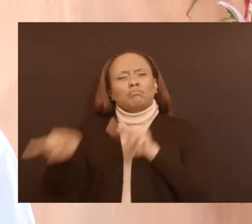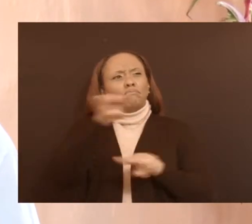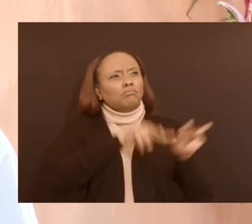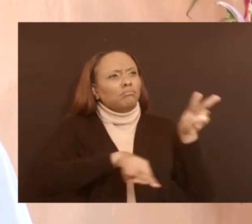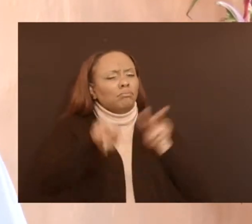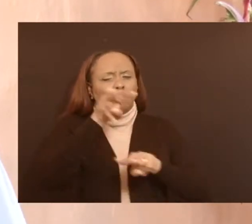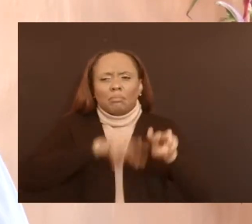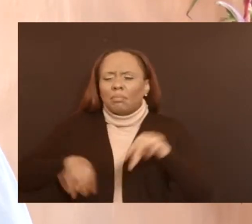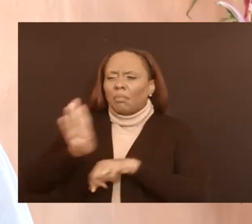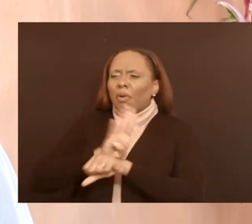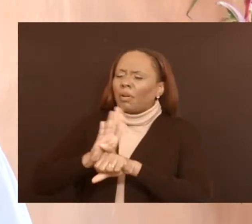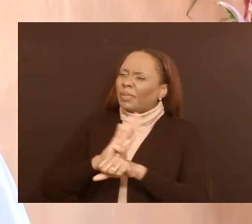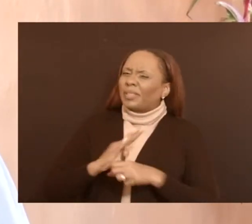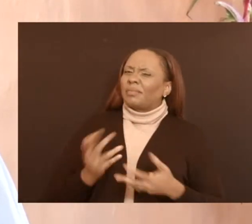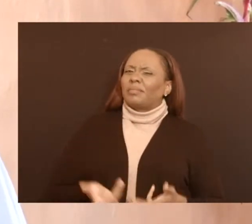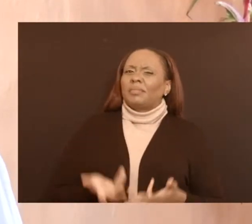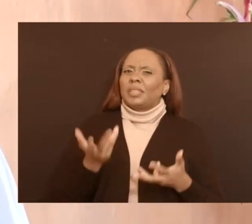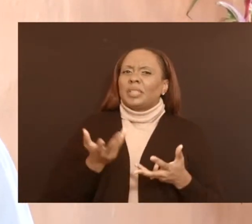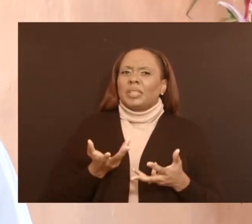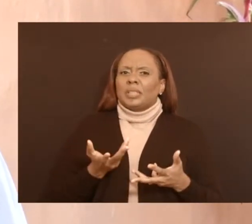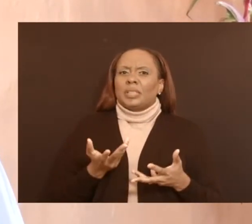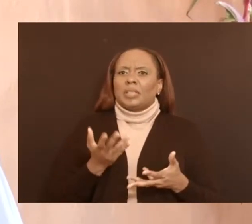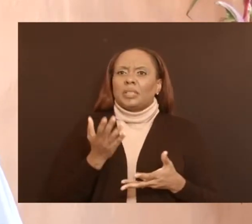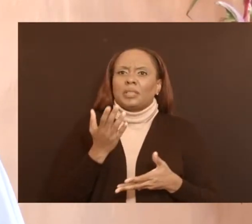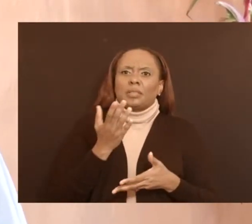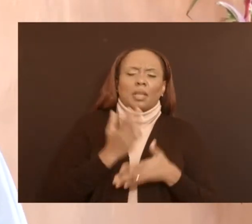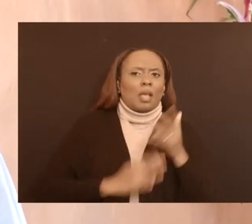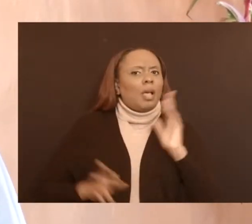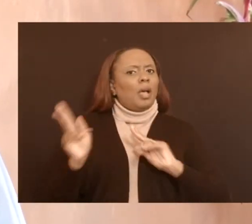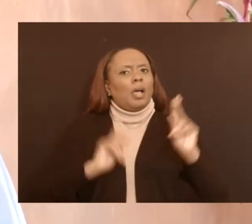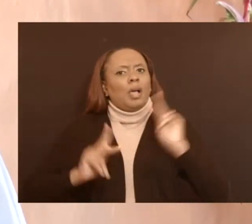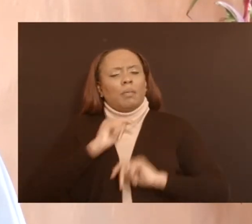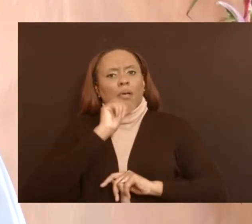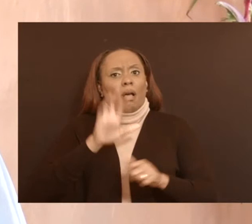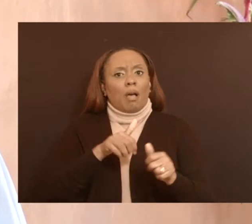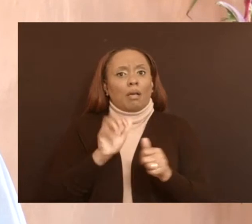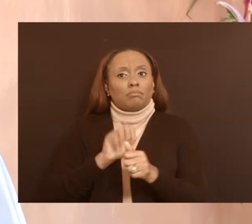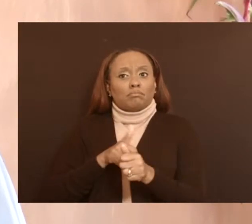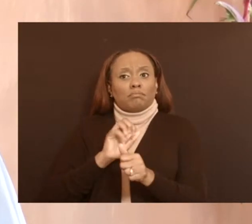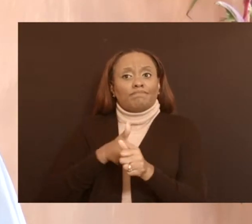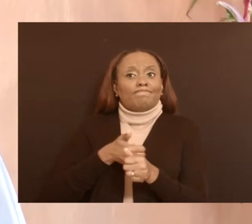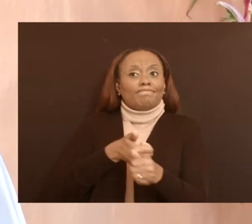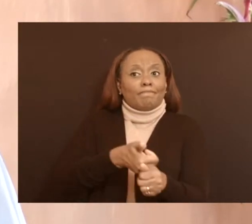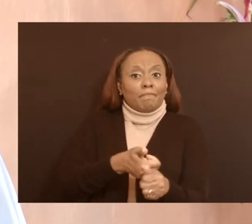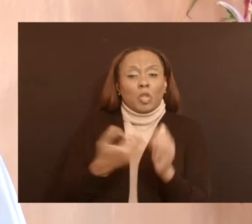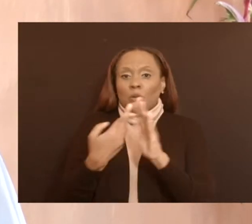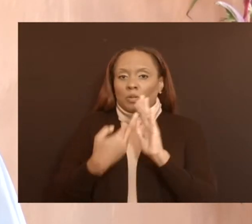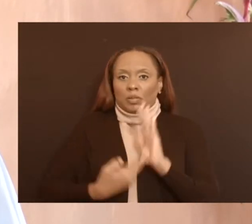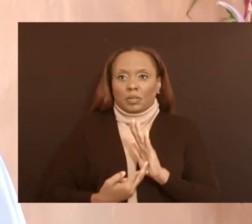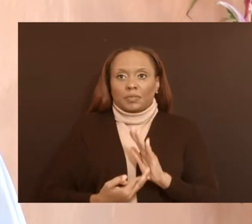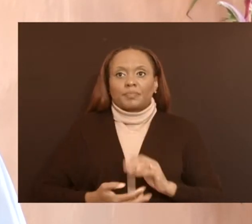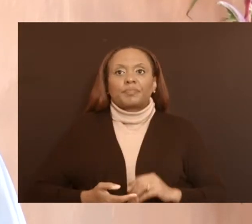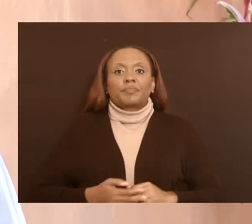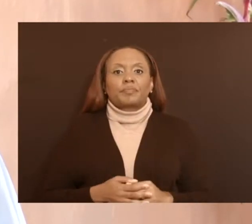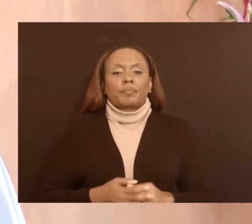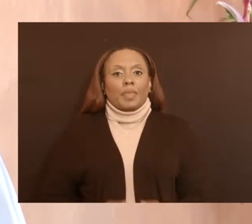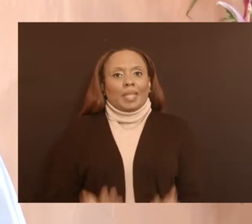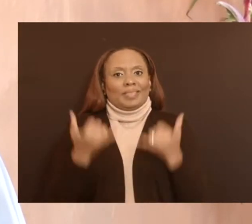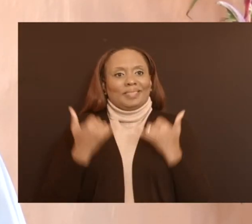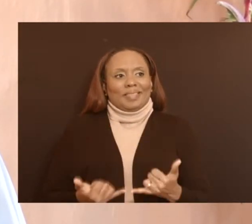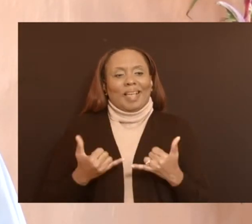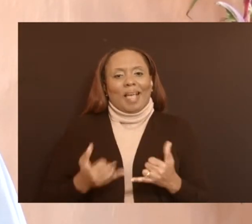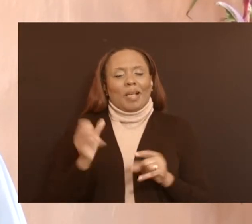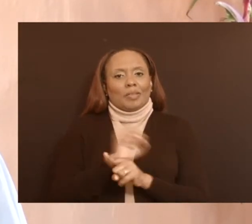in time to continue for as long as possible. And this is the situation that we